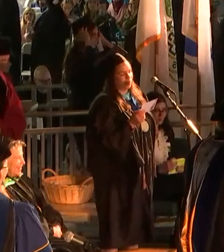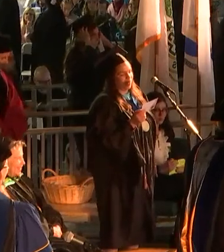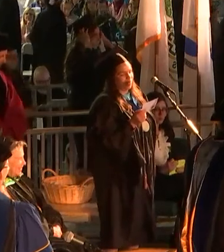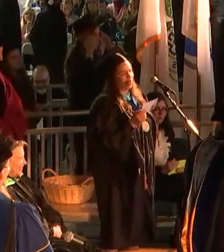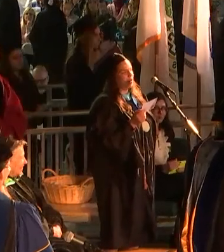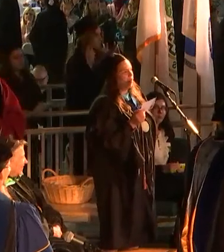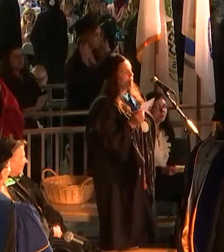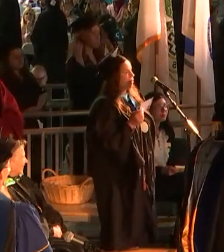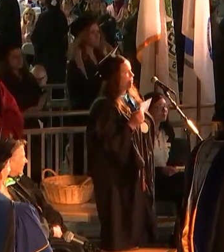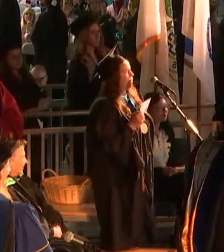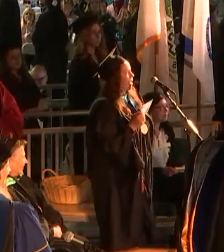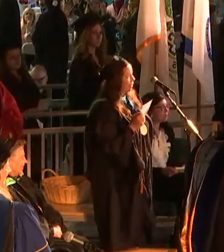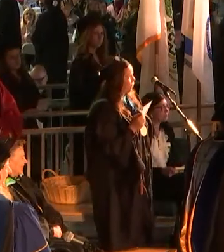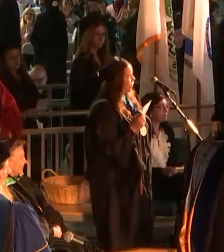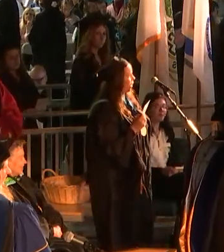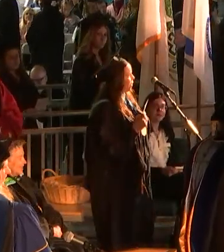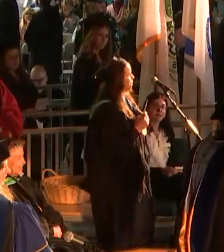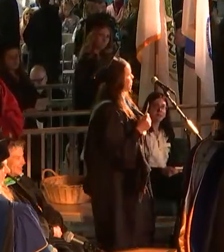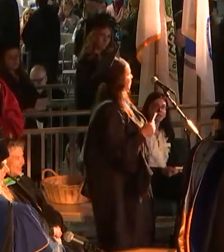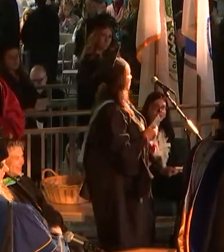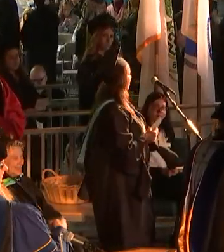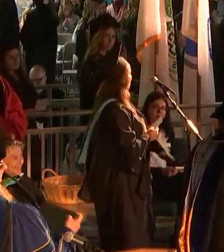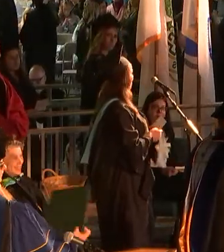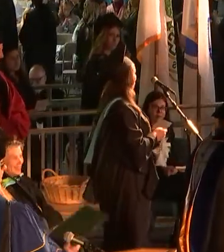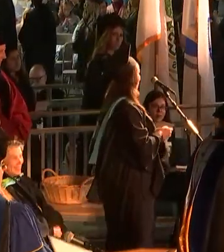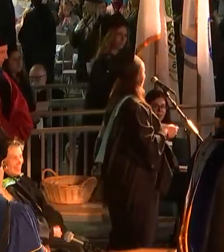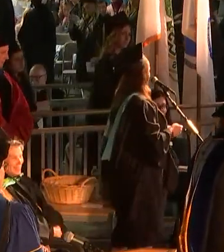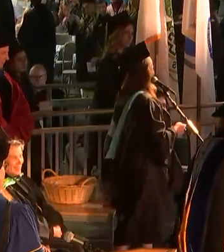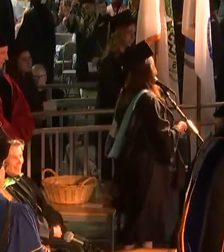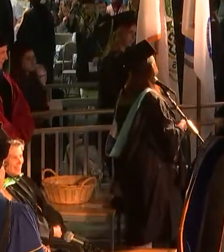Nicole Lee Yeomans, magna cum laude.